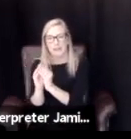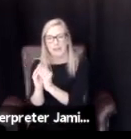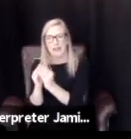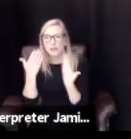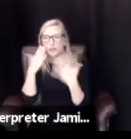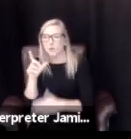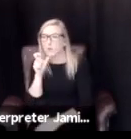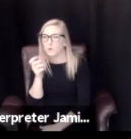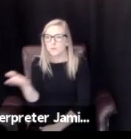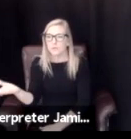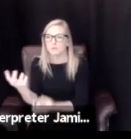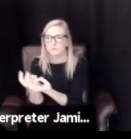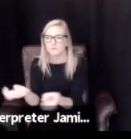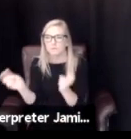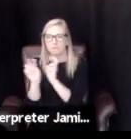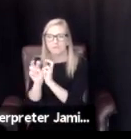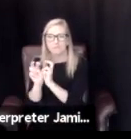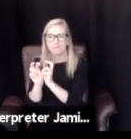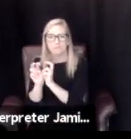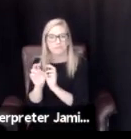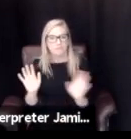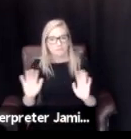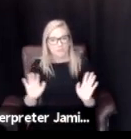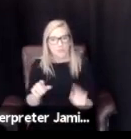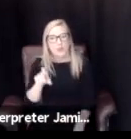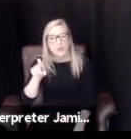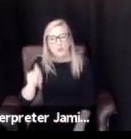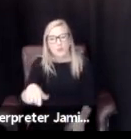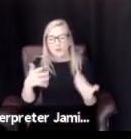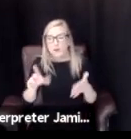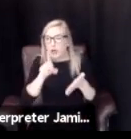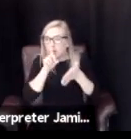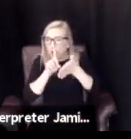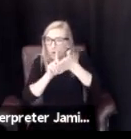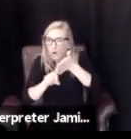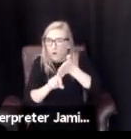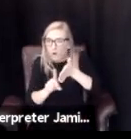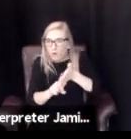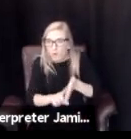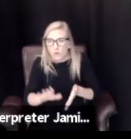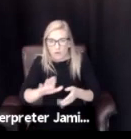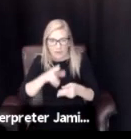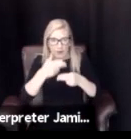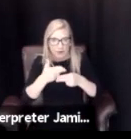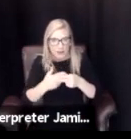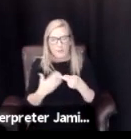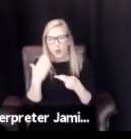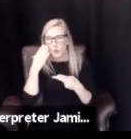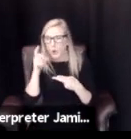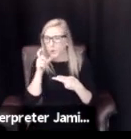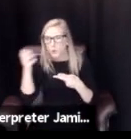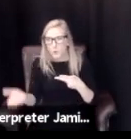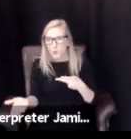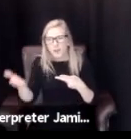table. You should have Googled their name, know something about them, make a connection